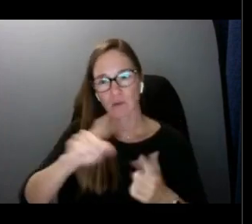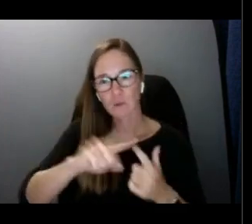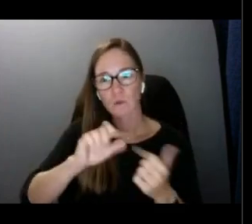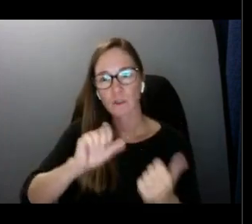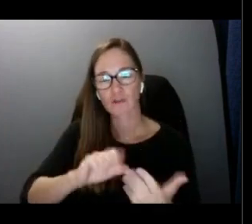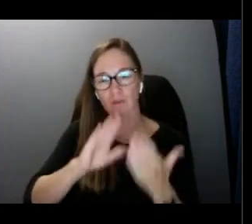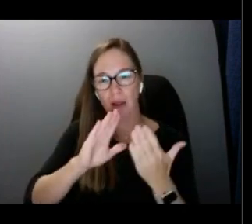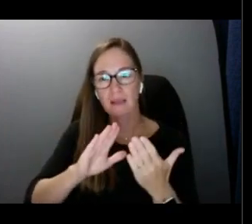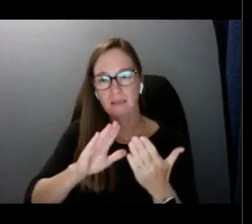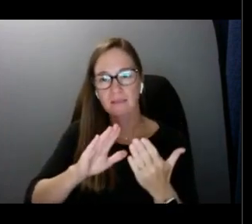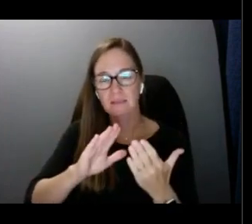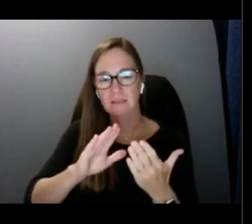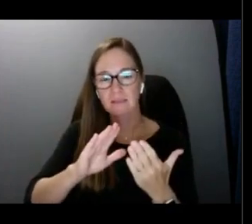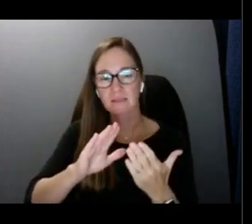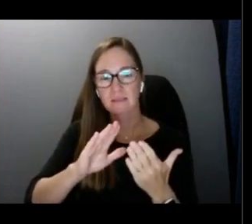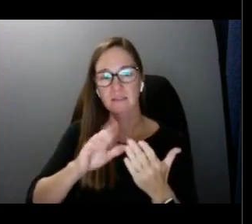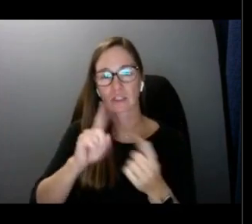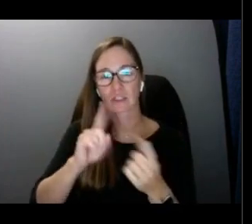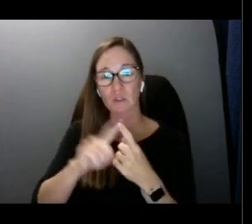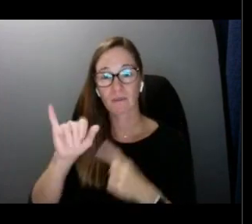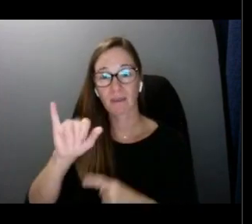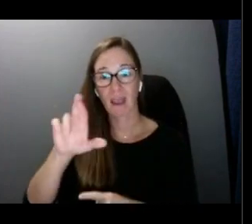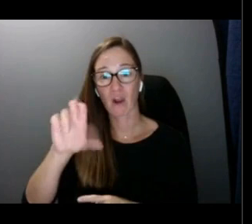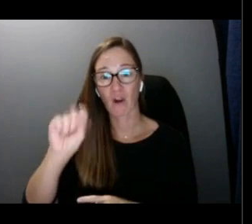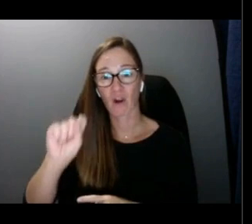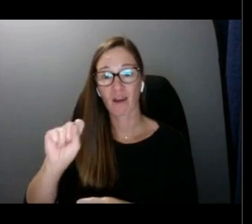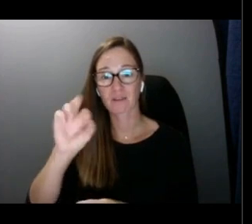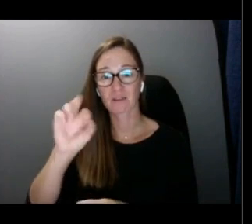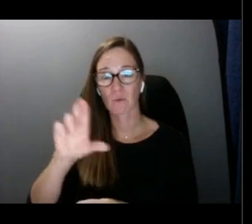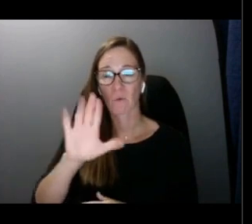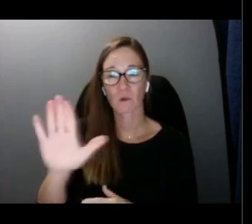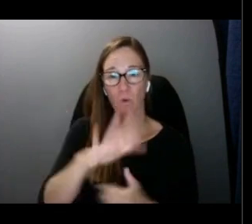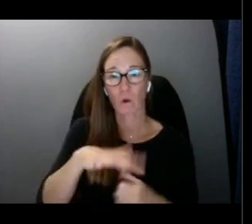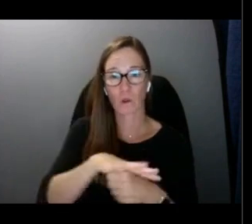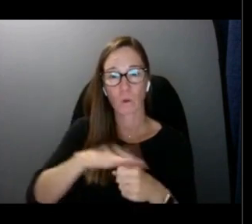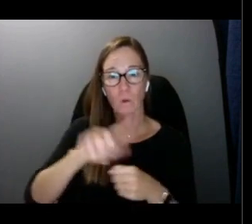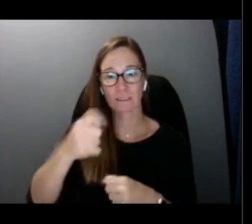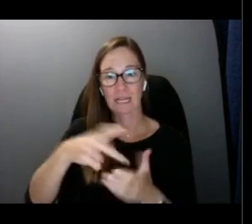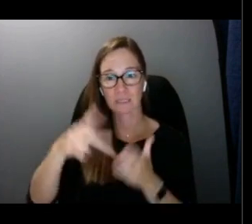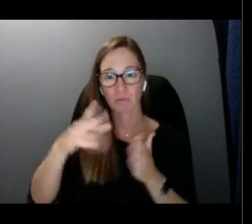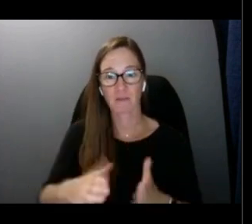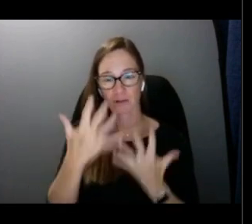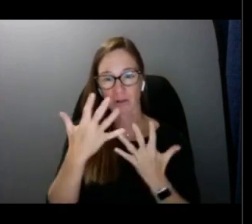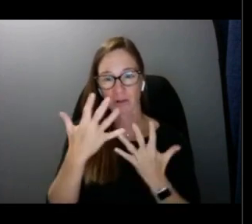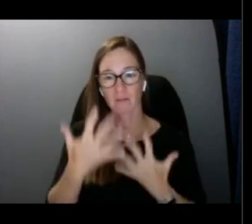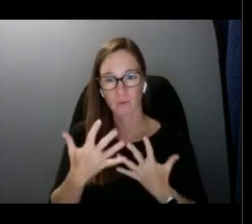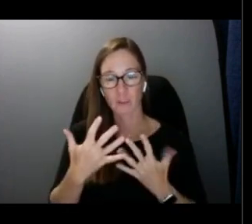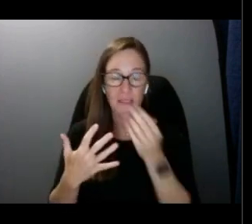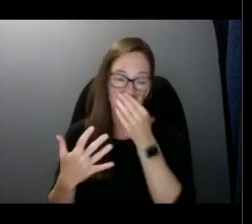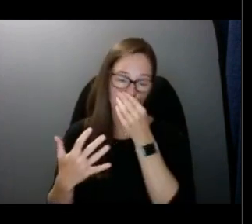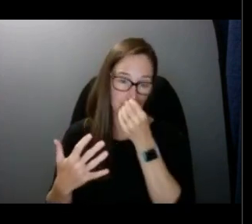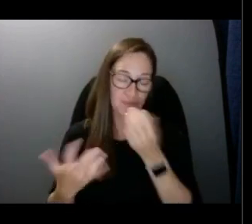address to the IRS or your local tax professional. Unfortunately,